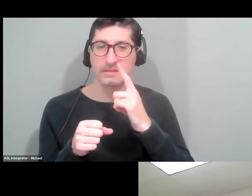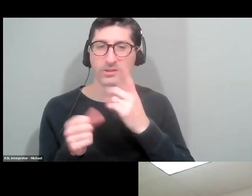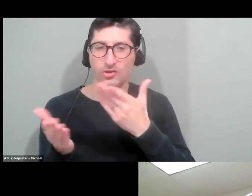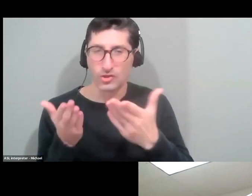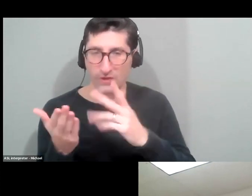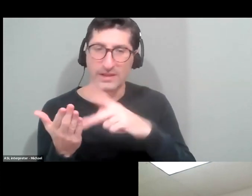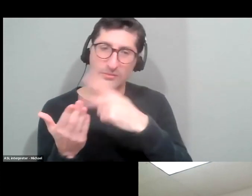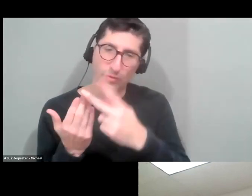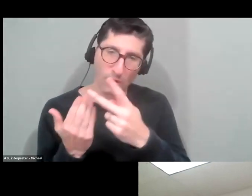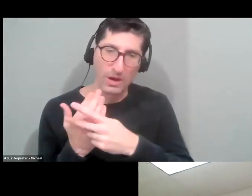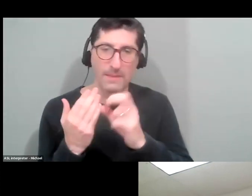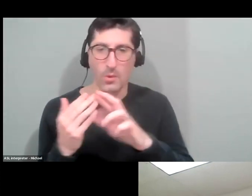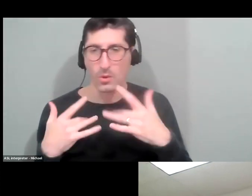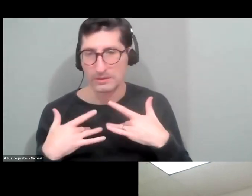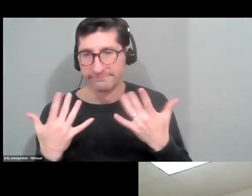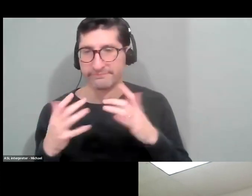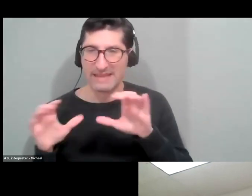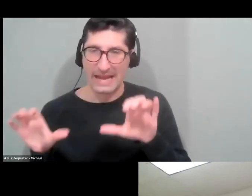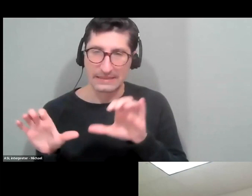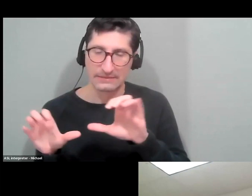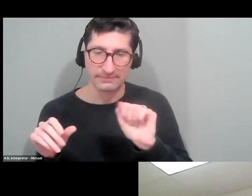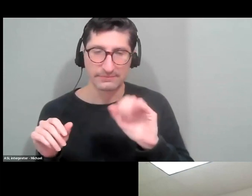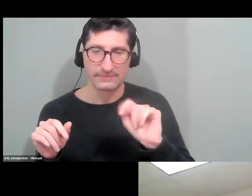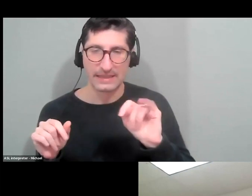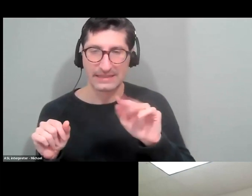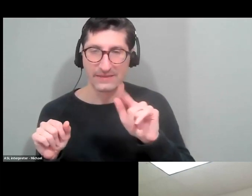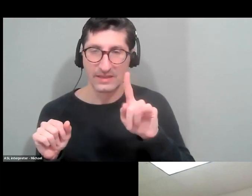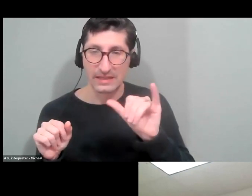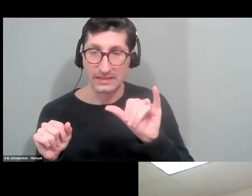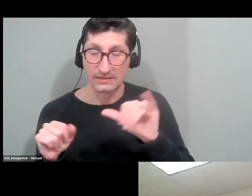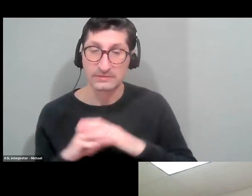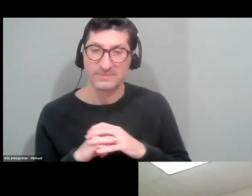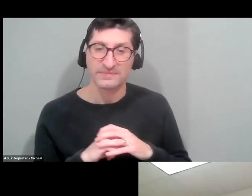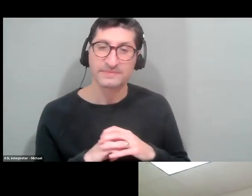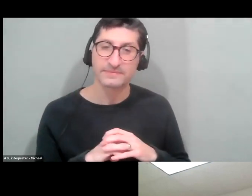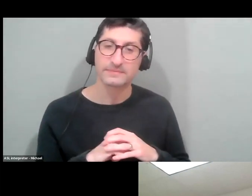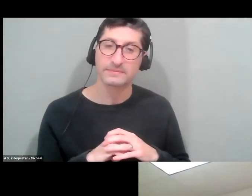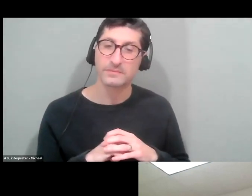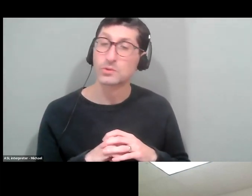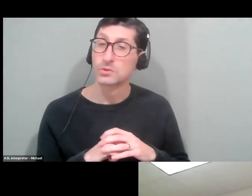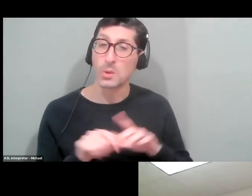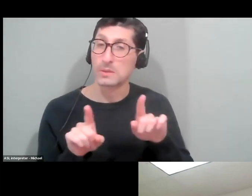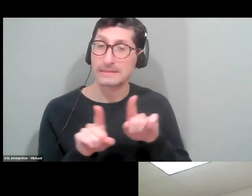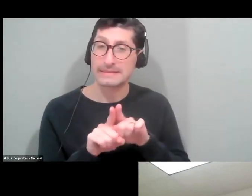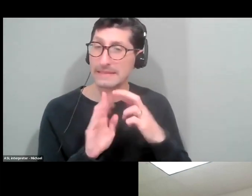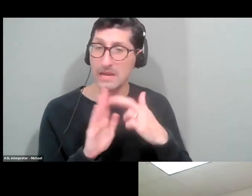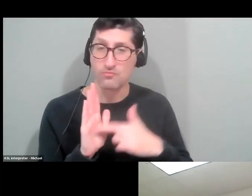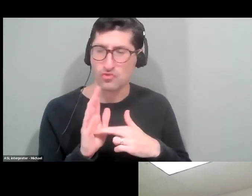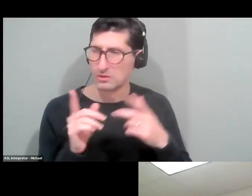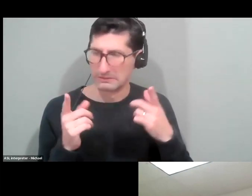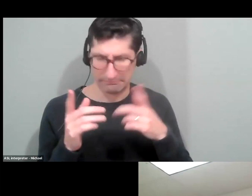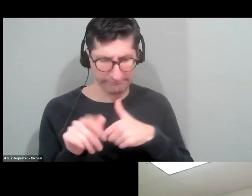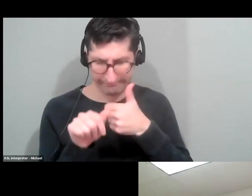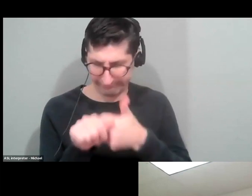general accessibility rules would apply. Um, Keep in mind, that many of the buildings that are used for these